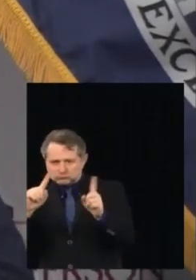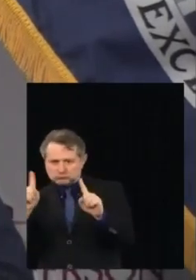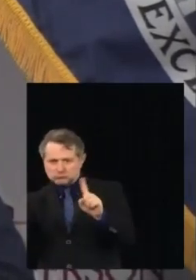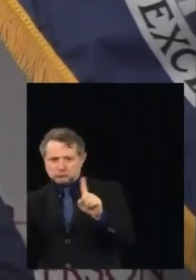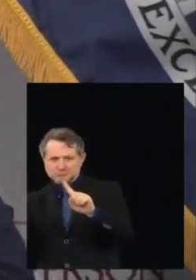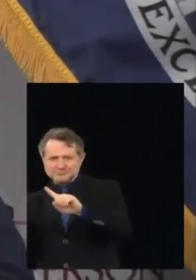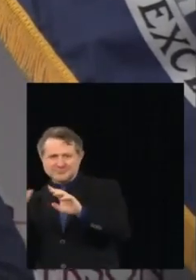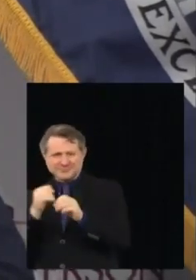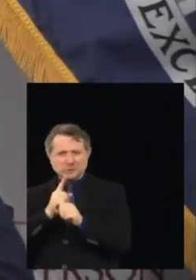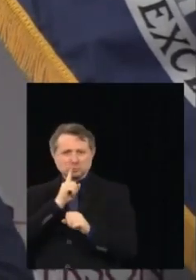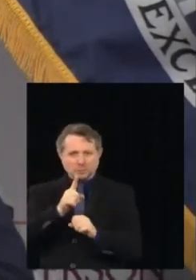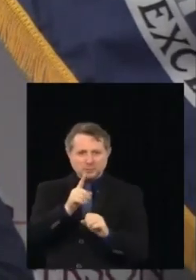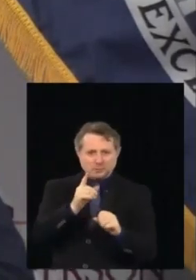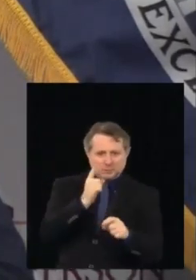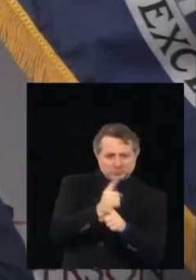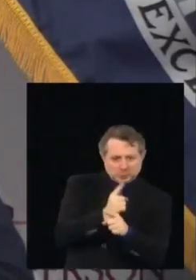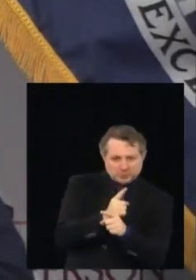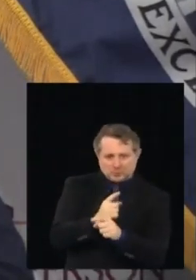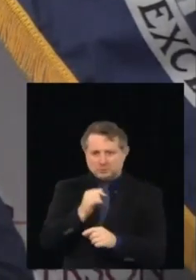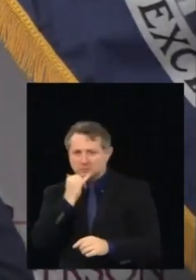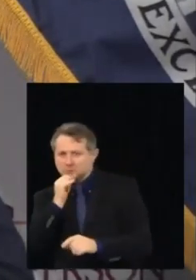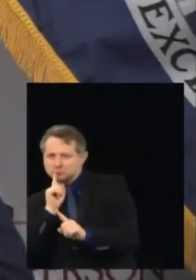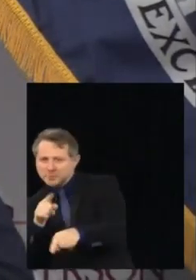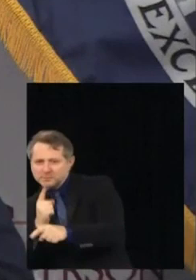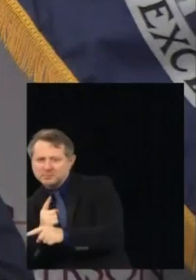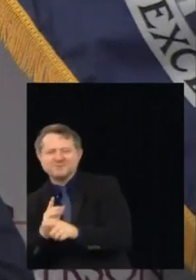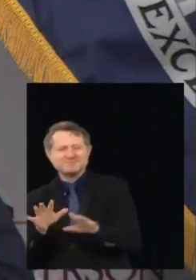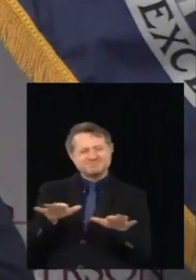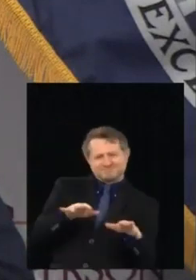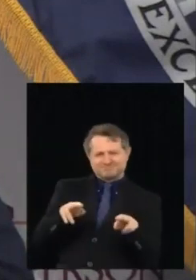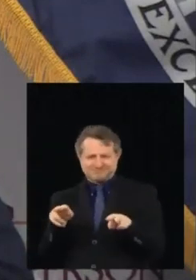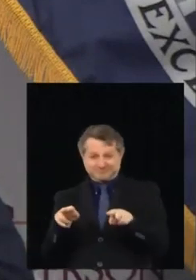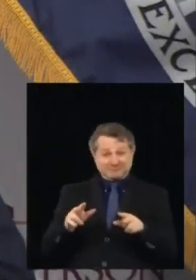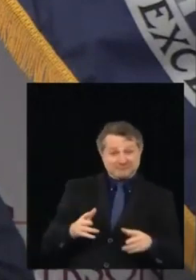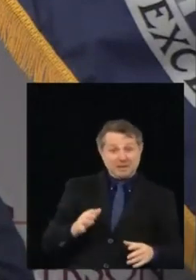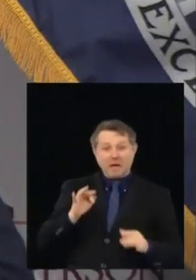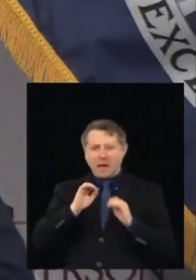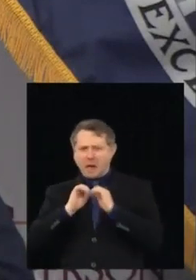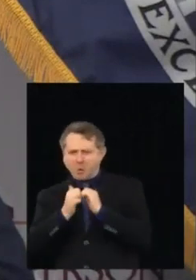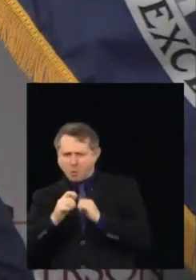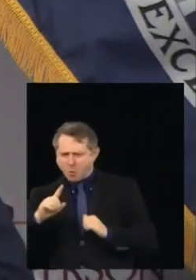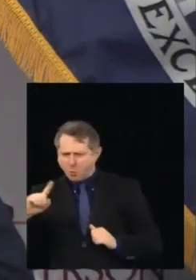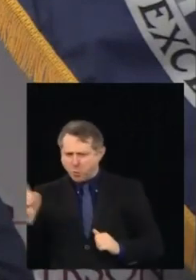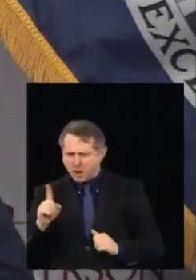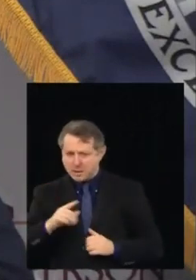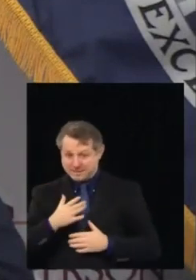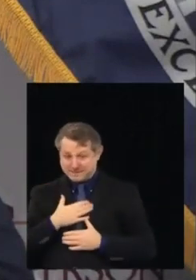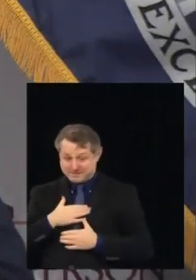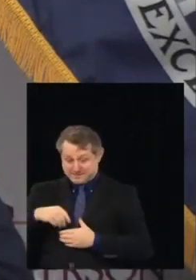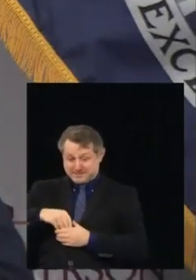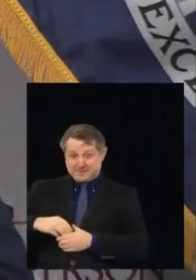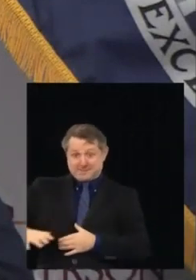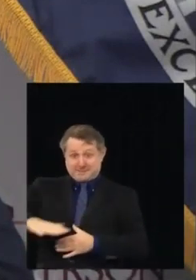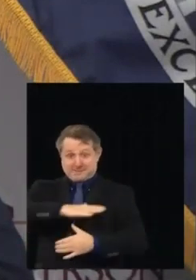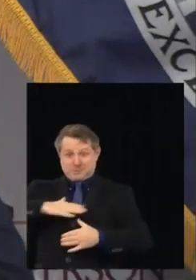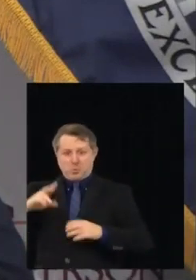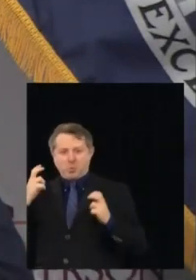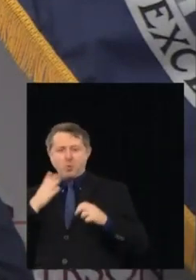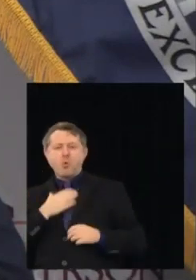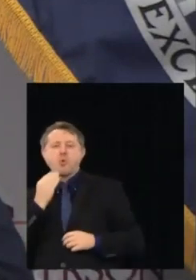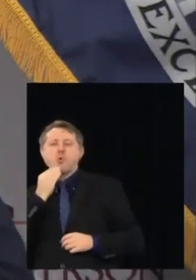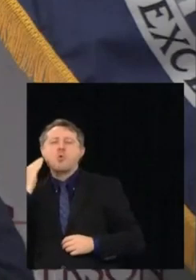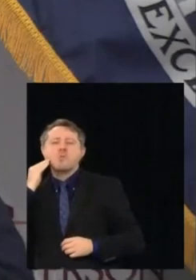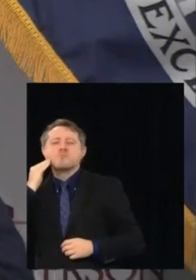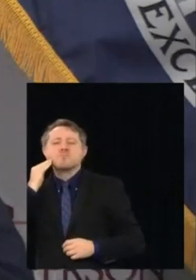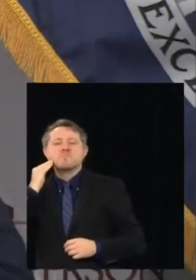those numbers. And that has to be done right here at home. And that's the responsibility of every